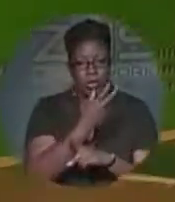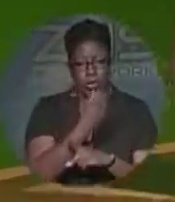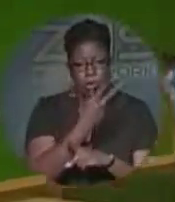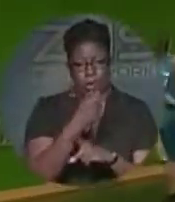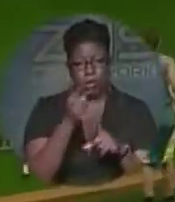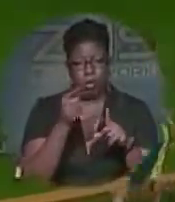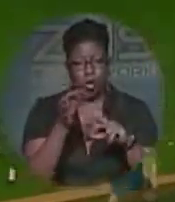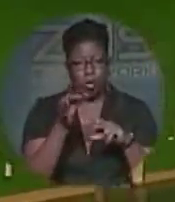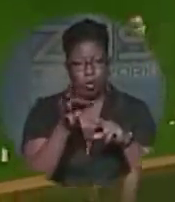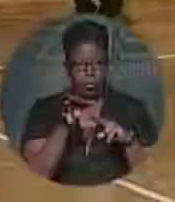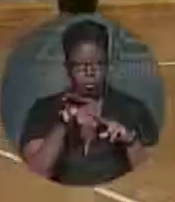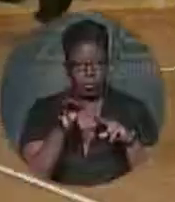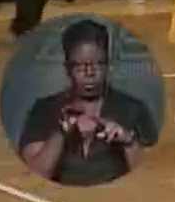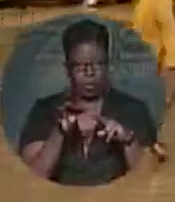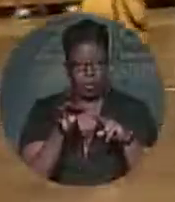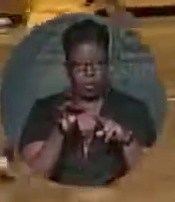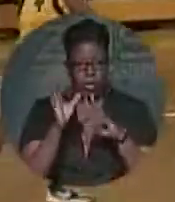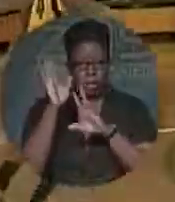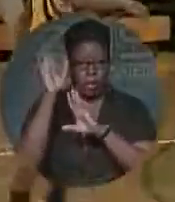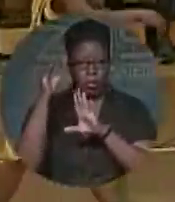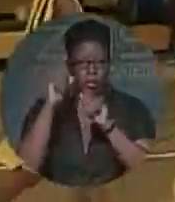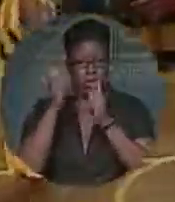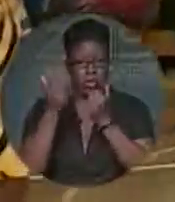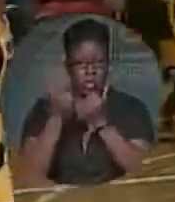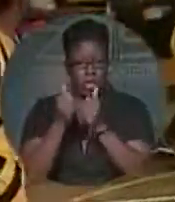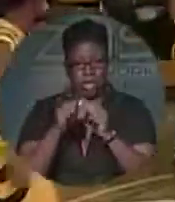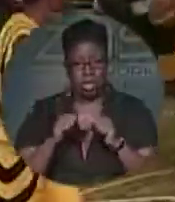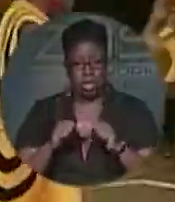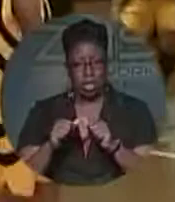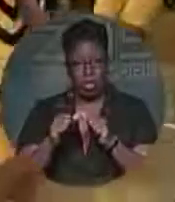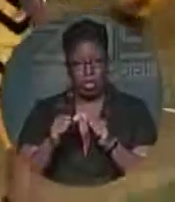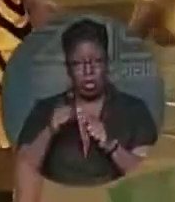respectively. The New Providence Women's Basketball Association will continue